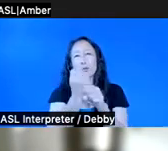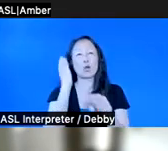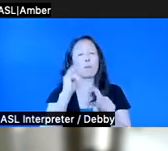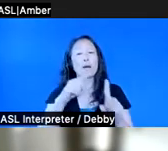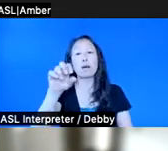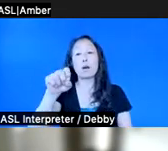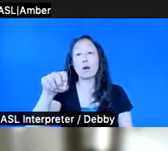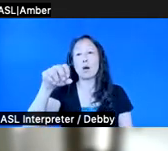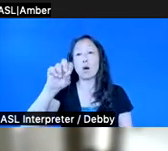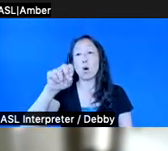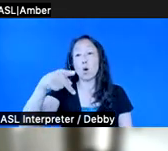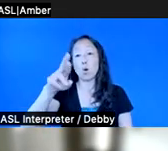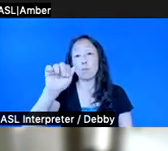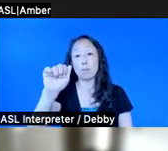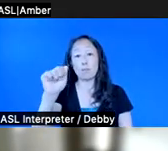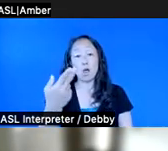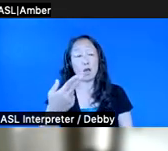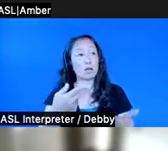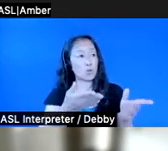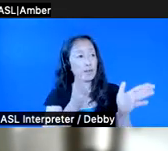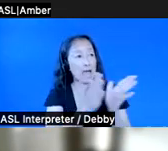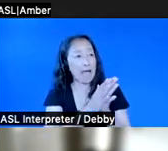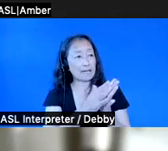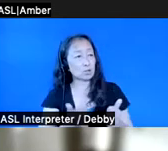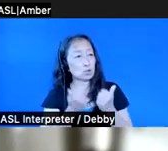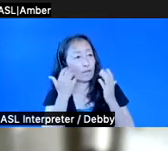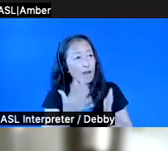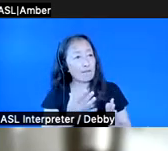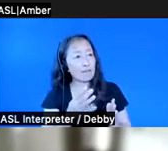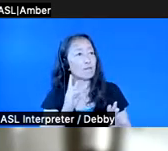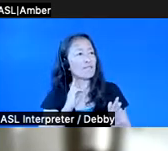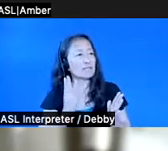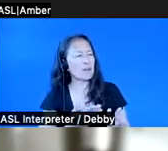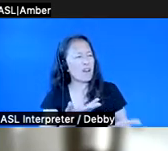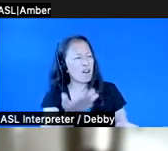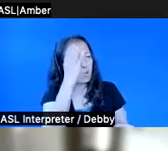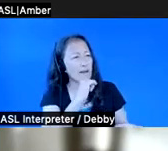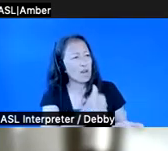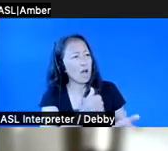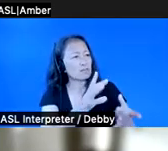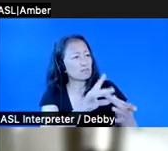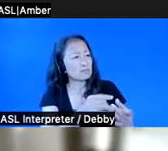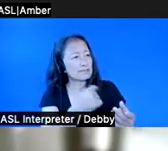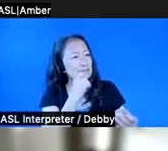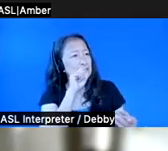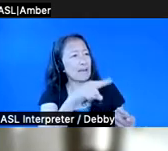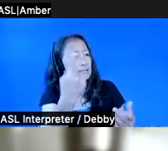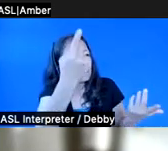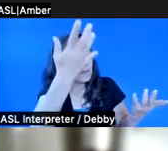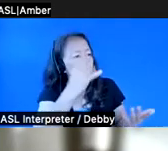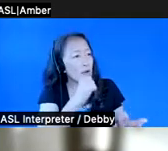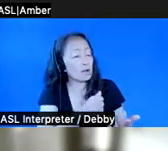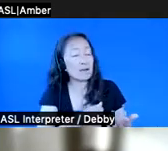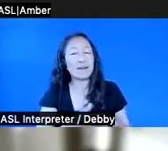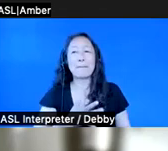ask a survivor or victim, well, how come you didn't say anything? And so my mom doesn't like to hear that sentence because it